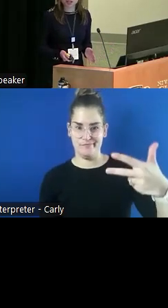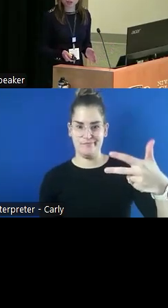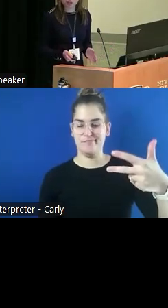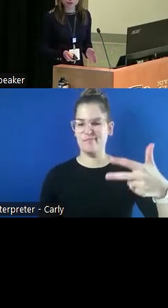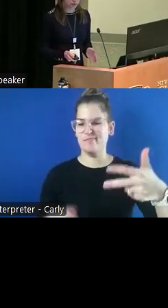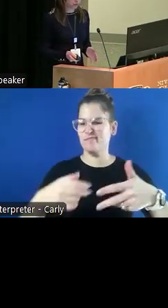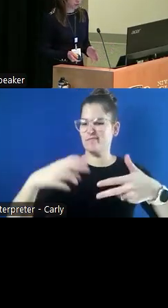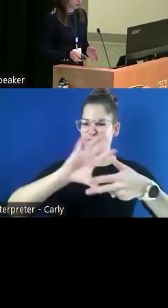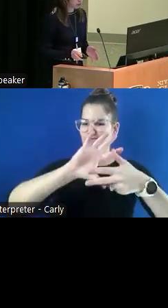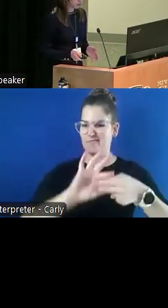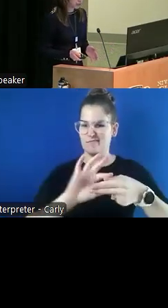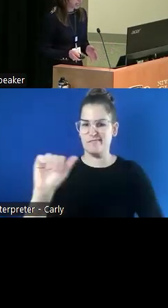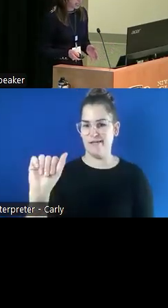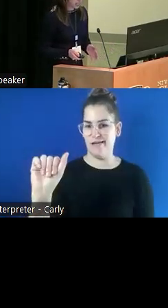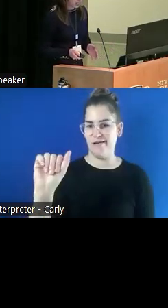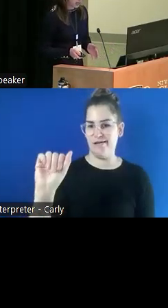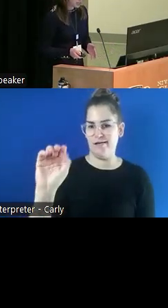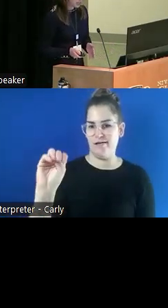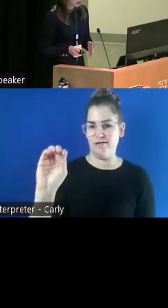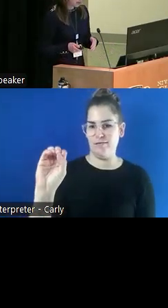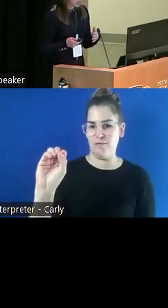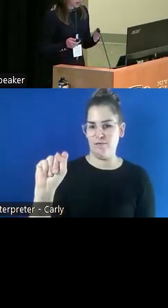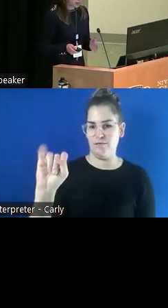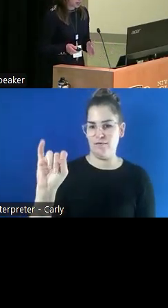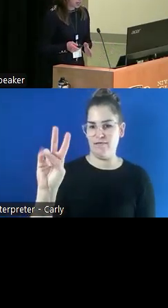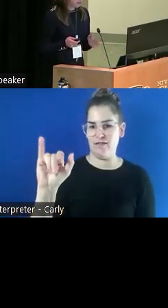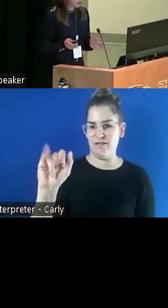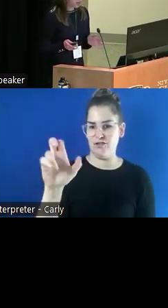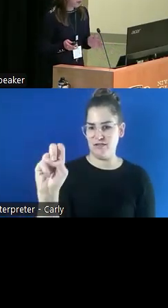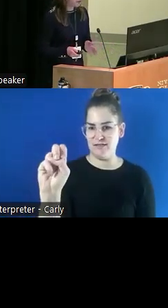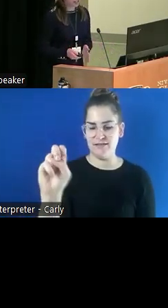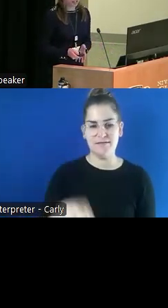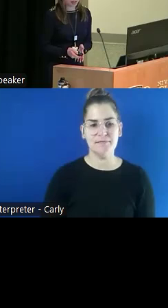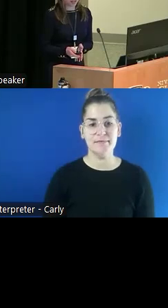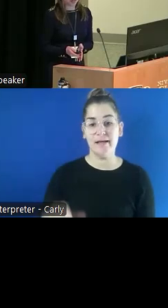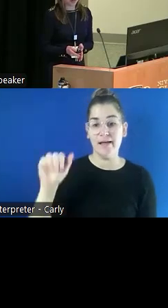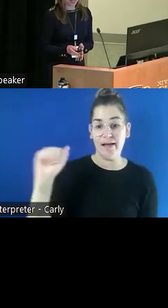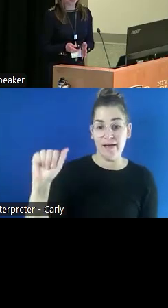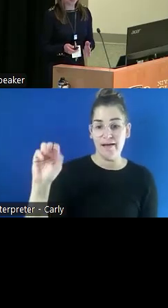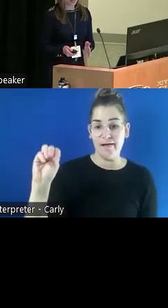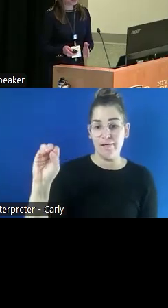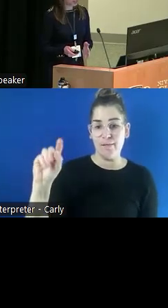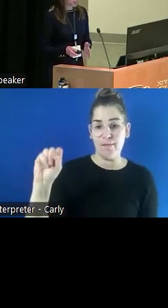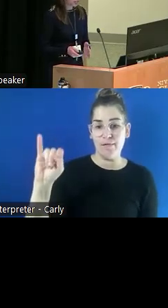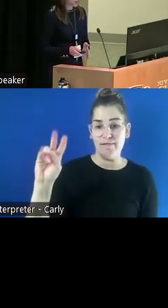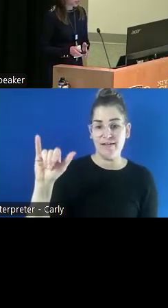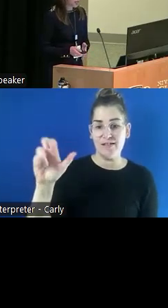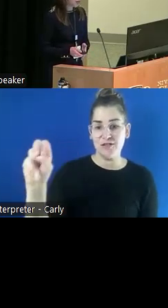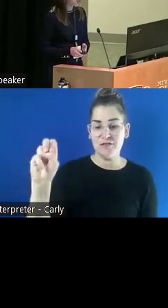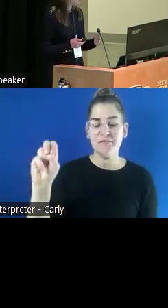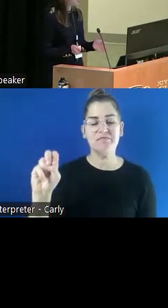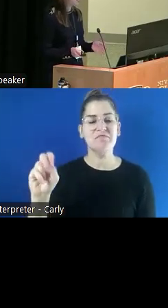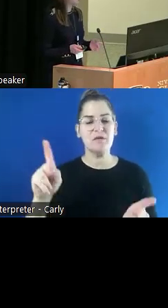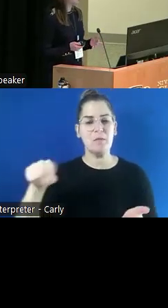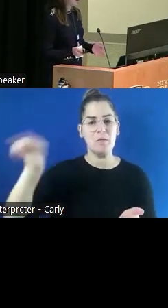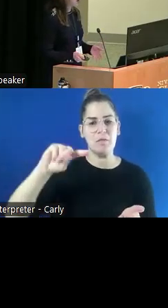amotivation symptoms. This is because amotivation symptoms have been found to take